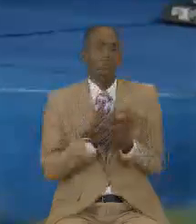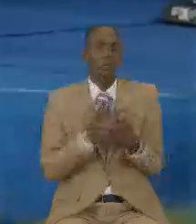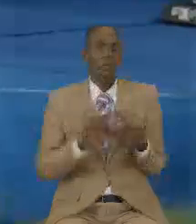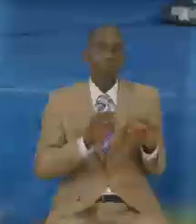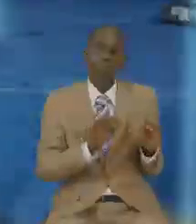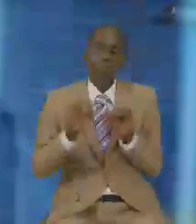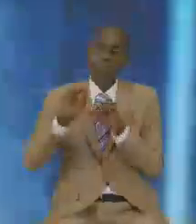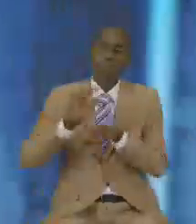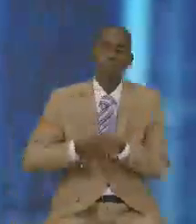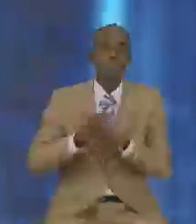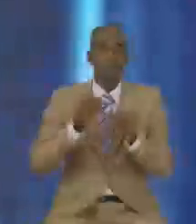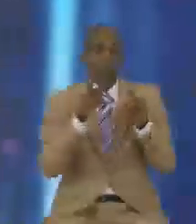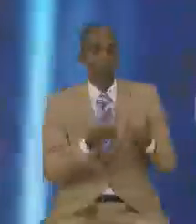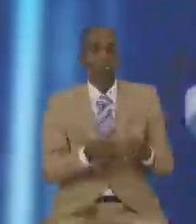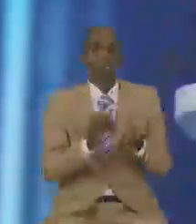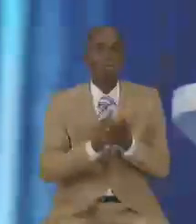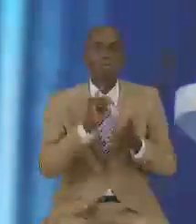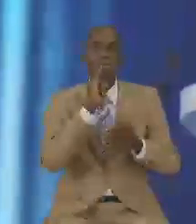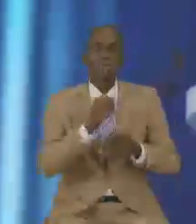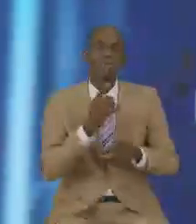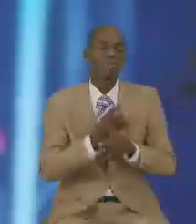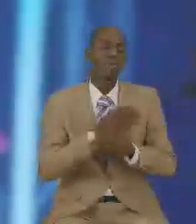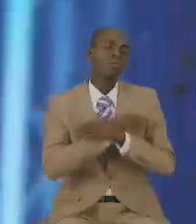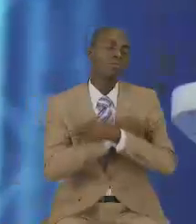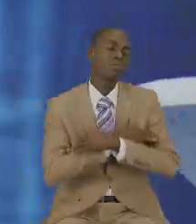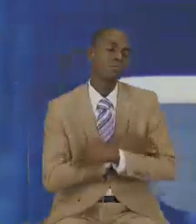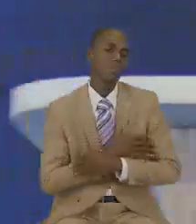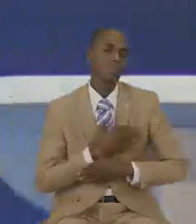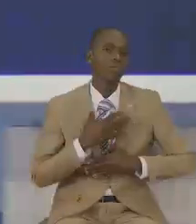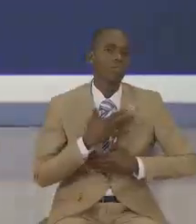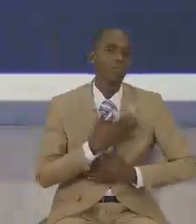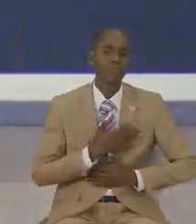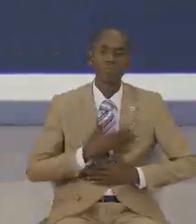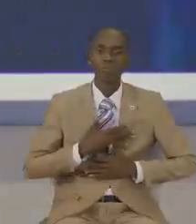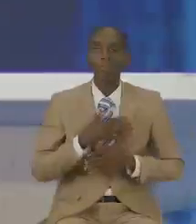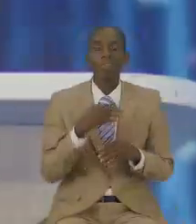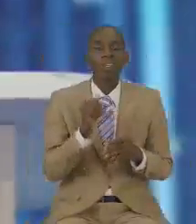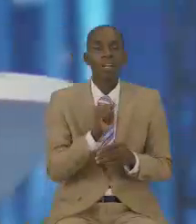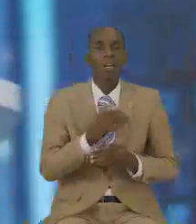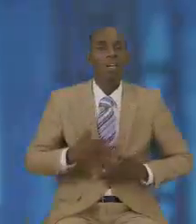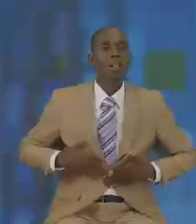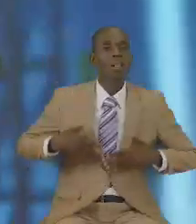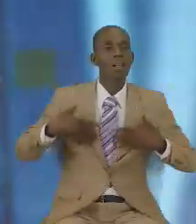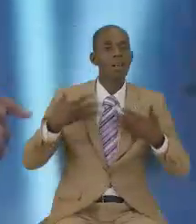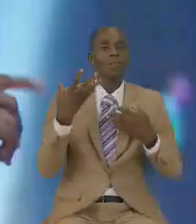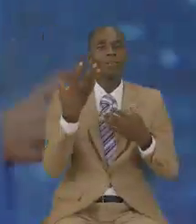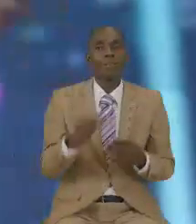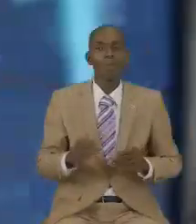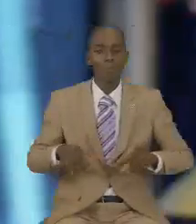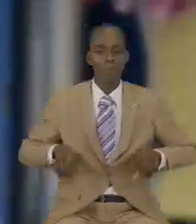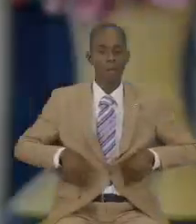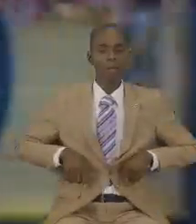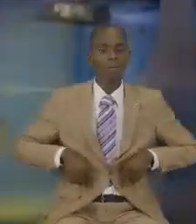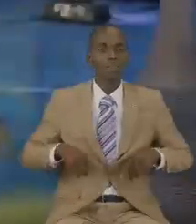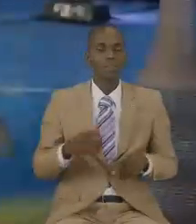the fellow who is relaxing and is enjoying a life of idleness, a